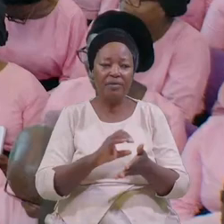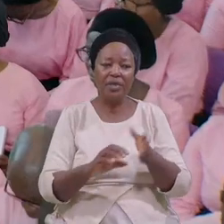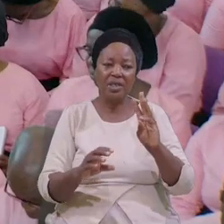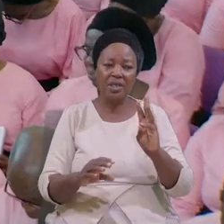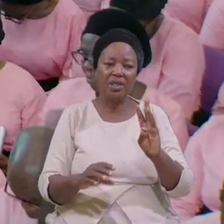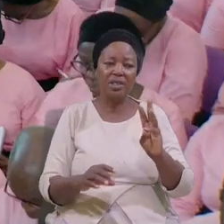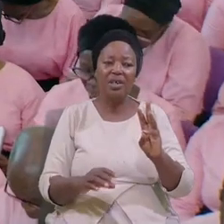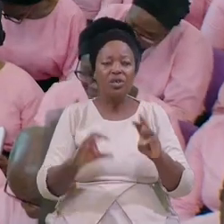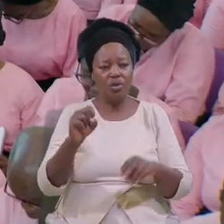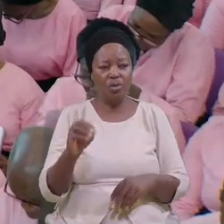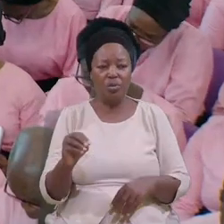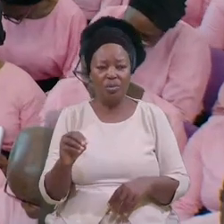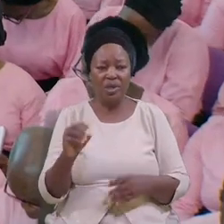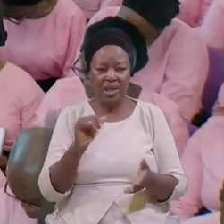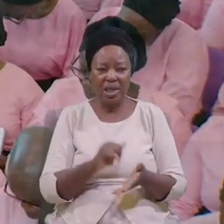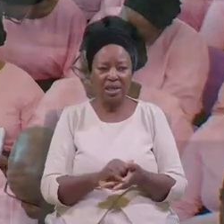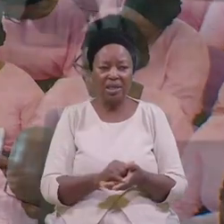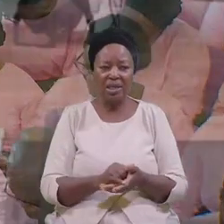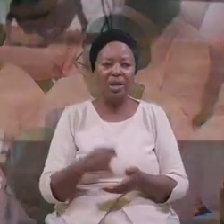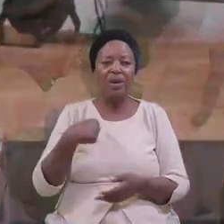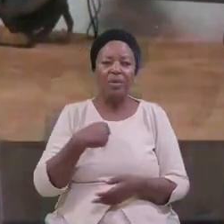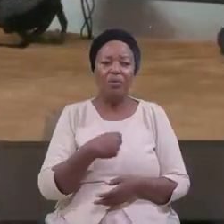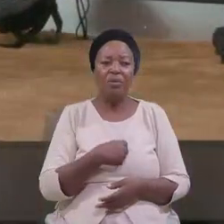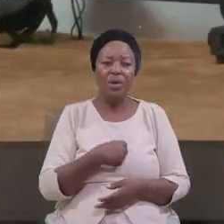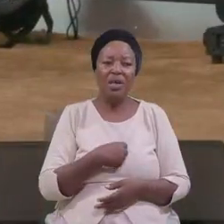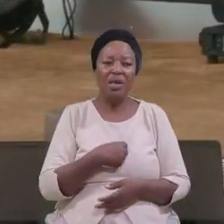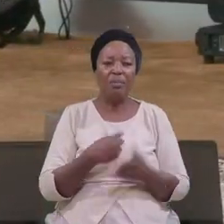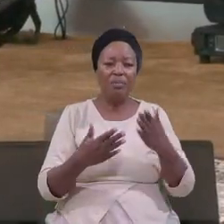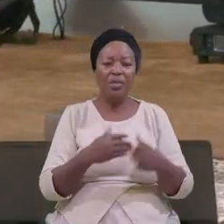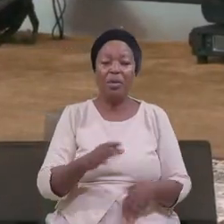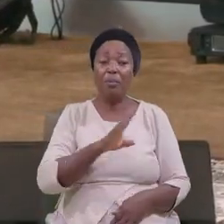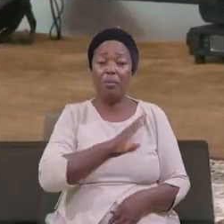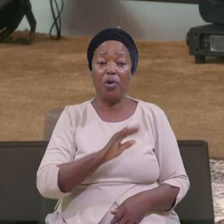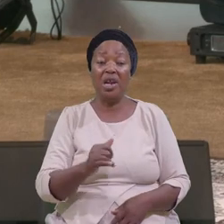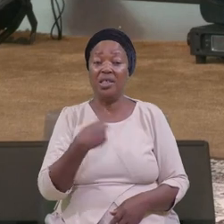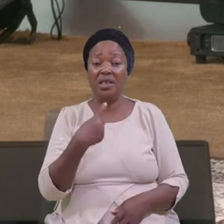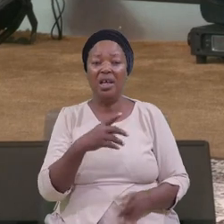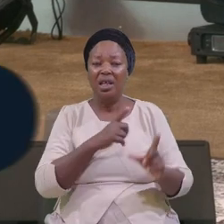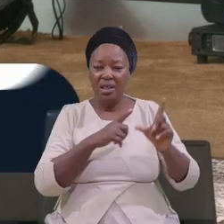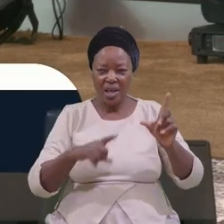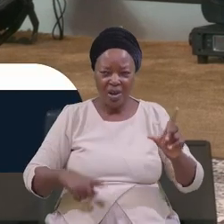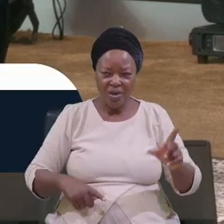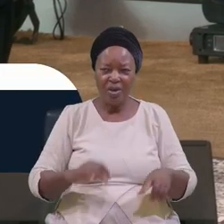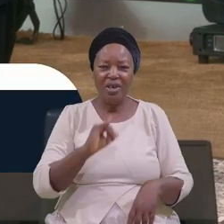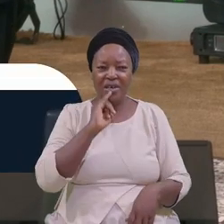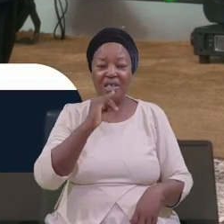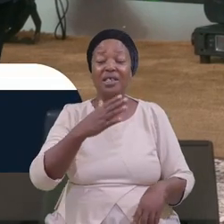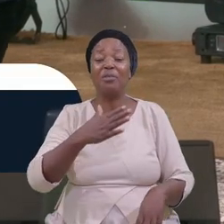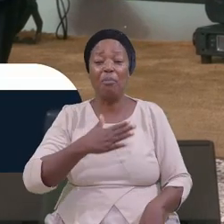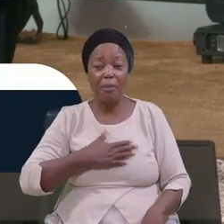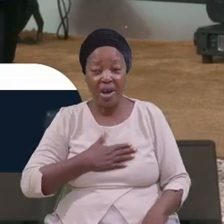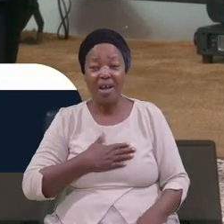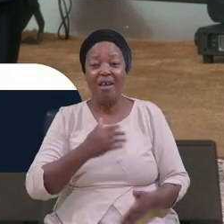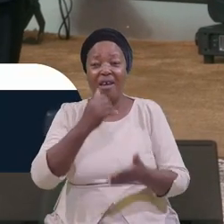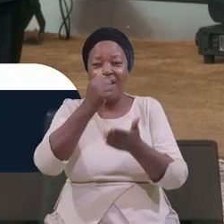it says, so that we may boldly say, the Lord is my